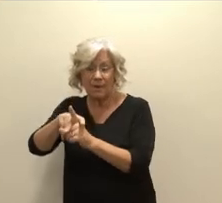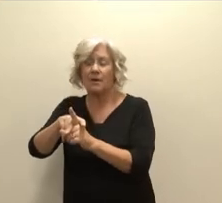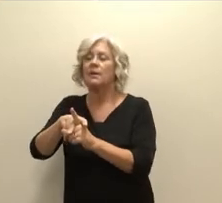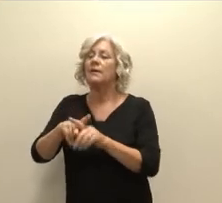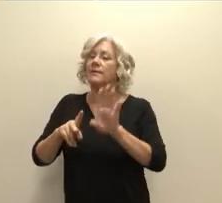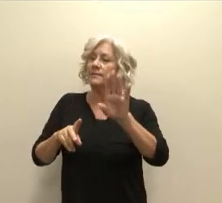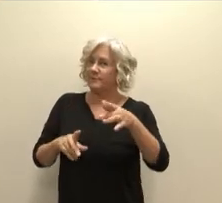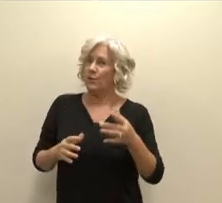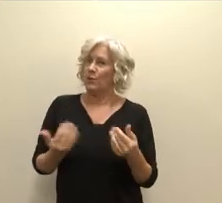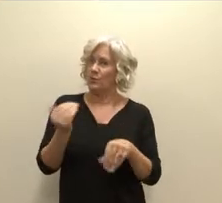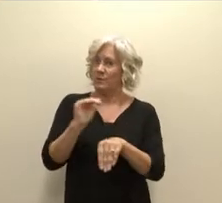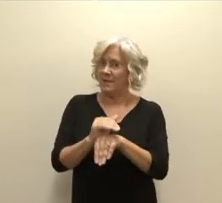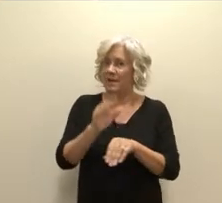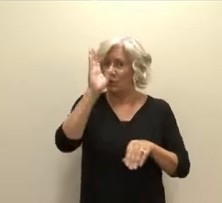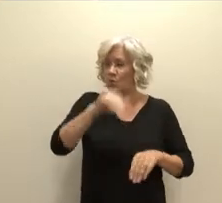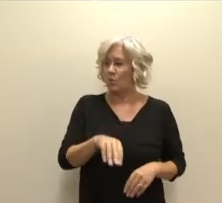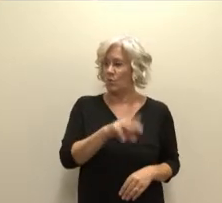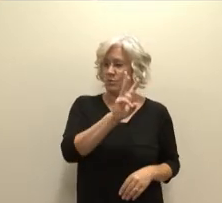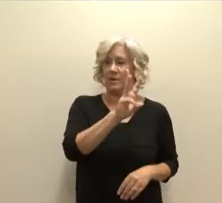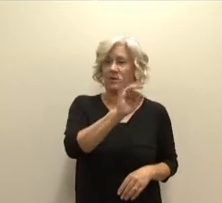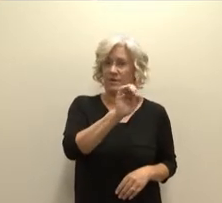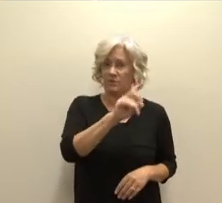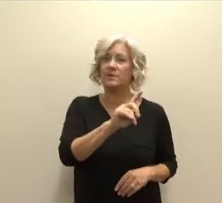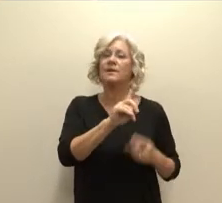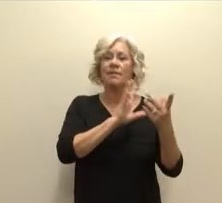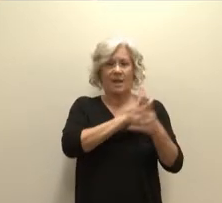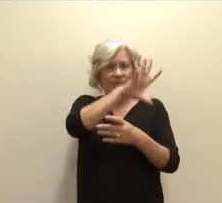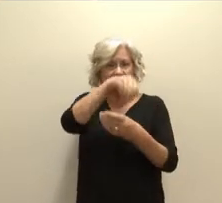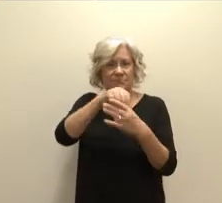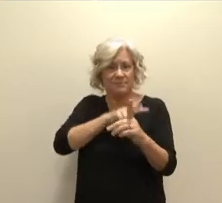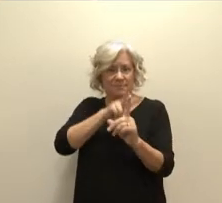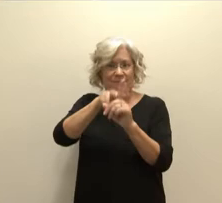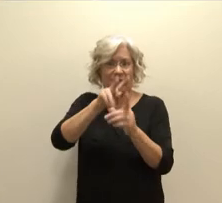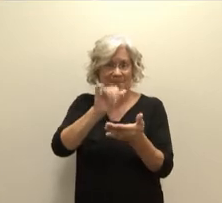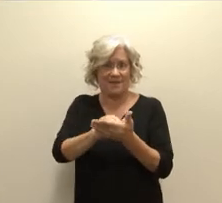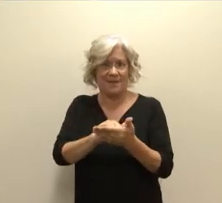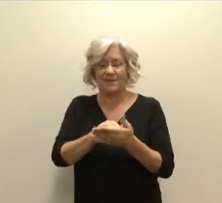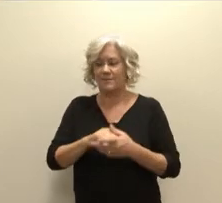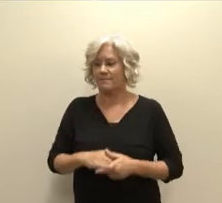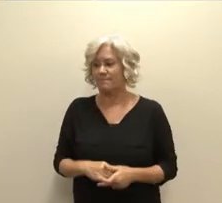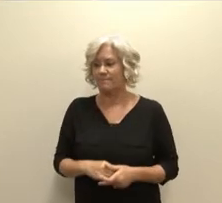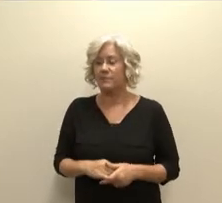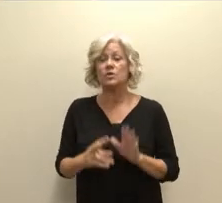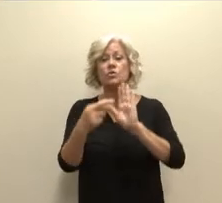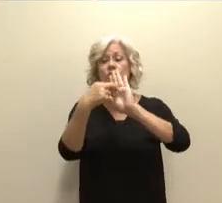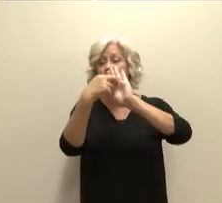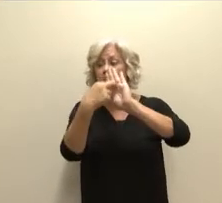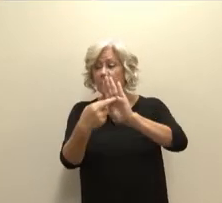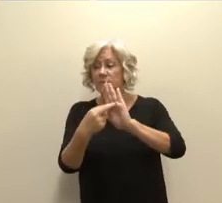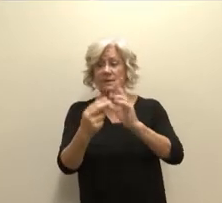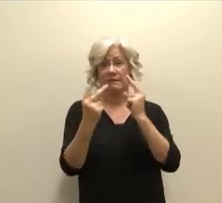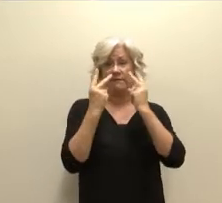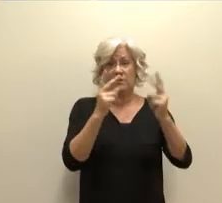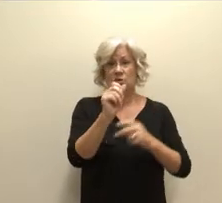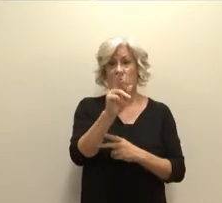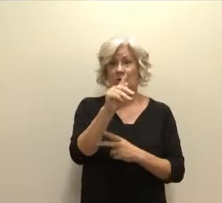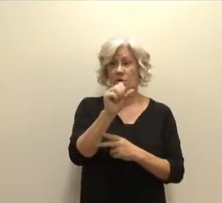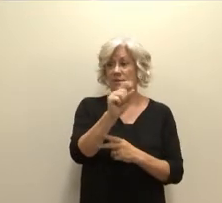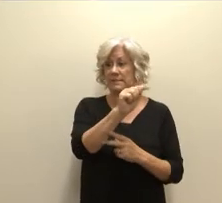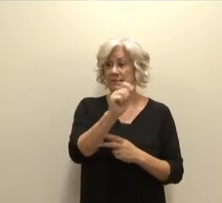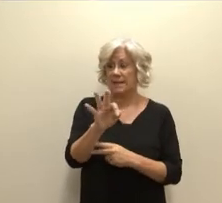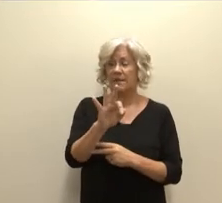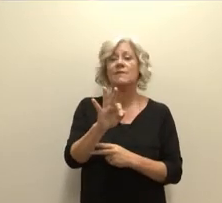know that Waco ISD was one of those 20 districts. To represent the entire visual arts staff this evening, please welcome